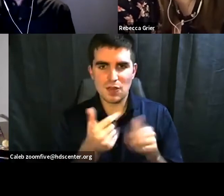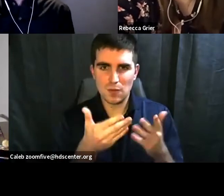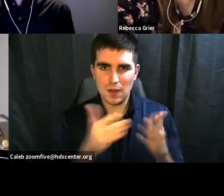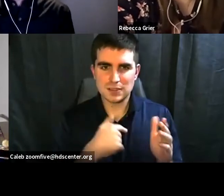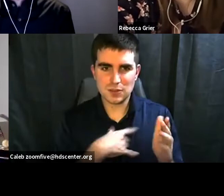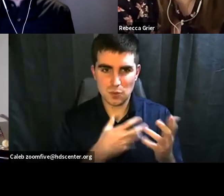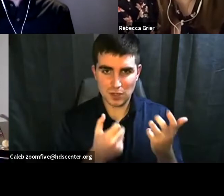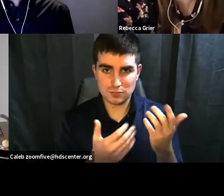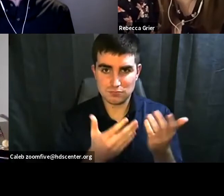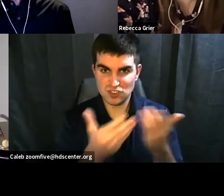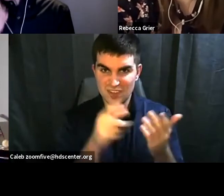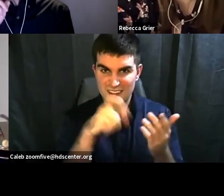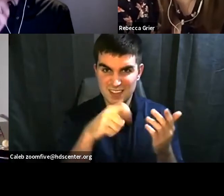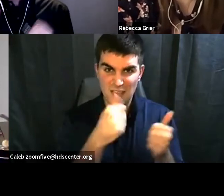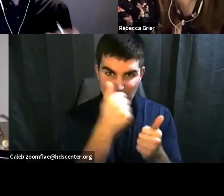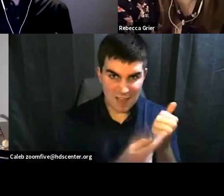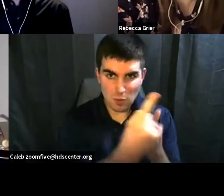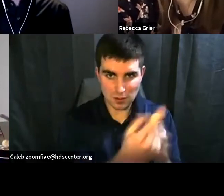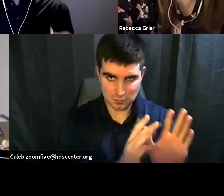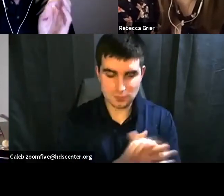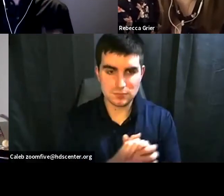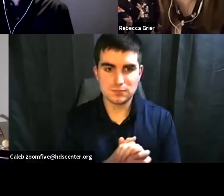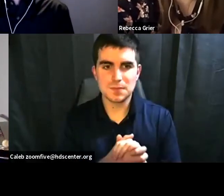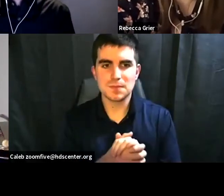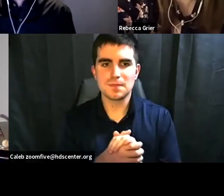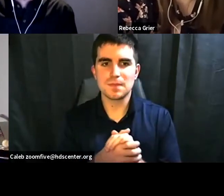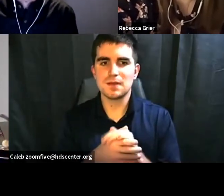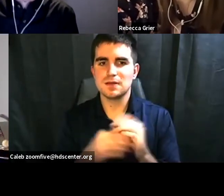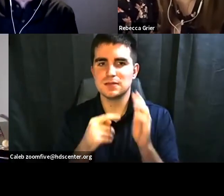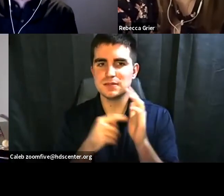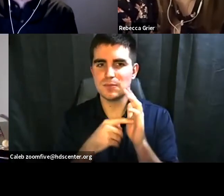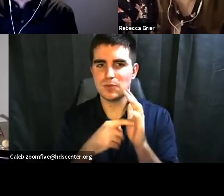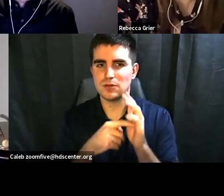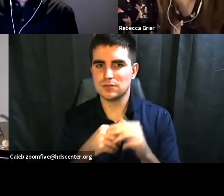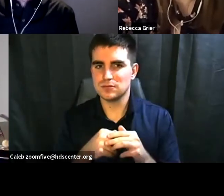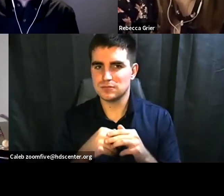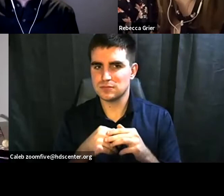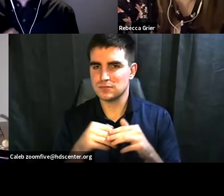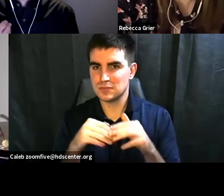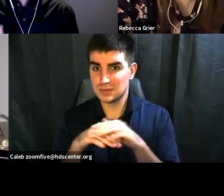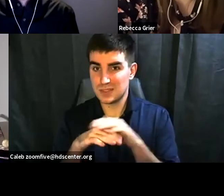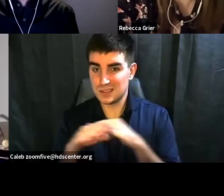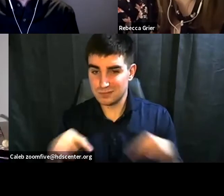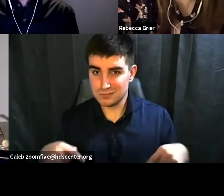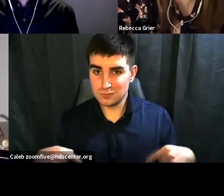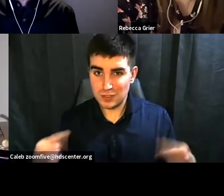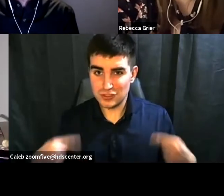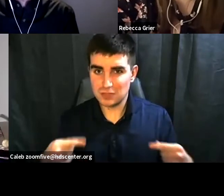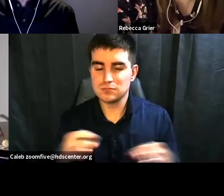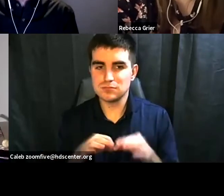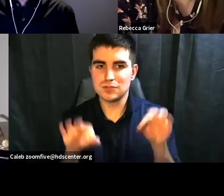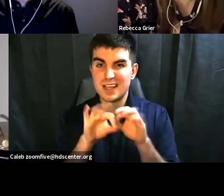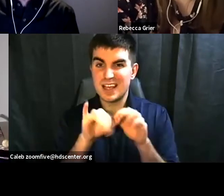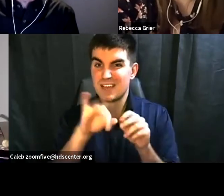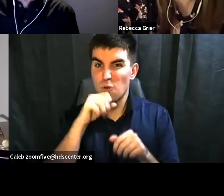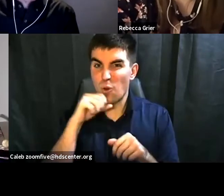needs of everybody. So for example, fullness is critical to a person who uses a wheelchair, but if you're an older adult with arthritis,